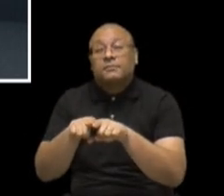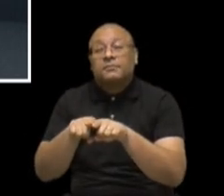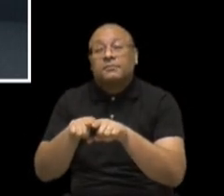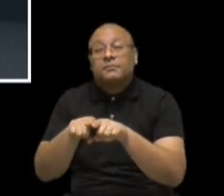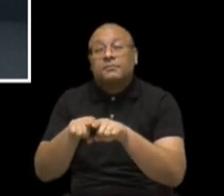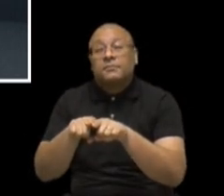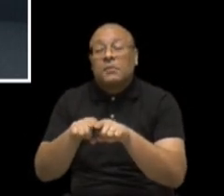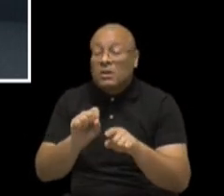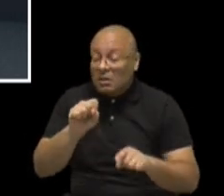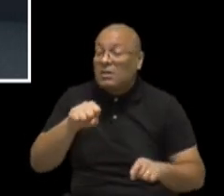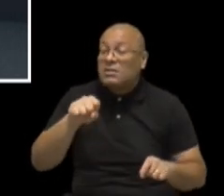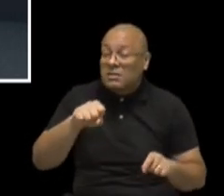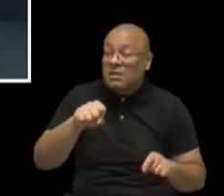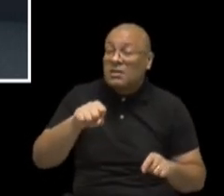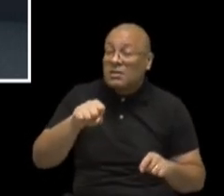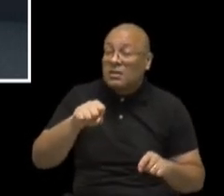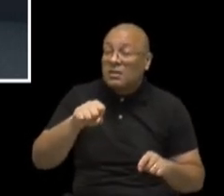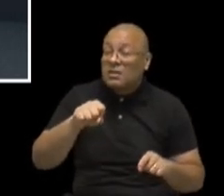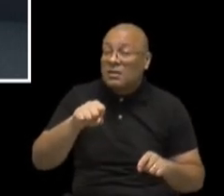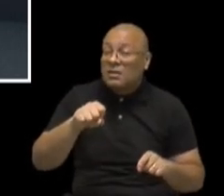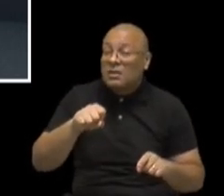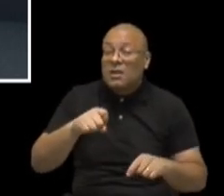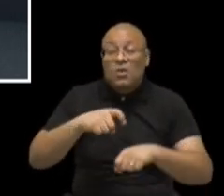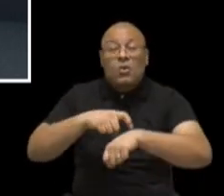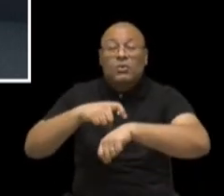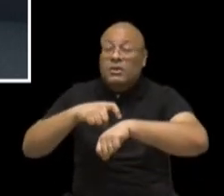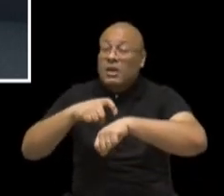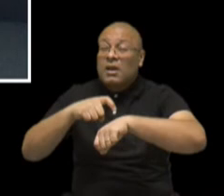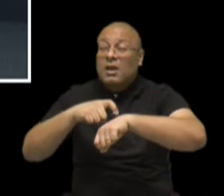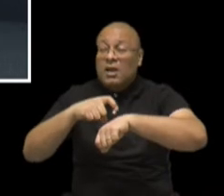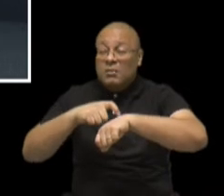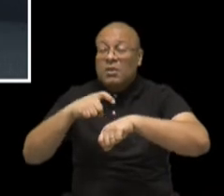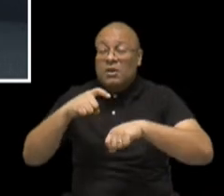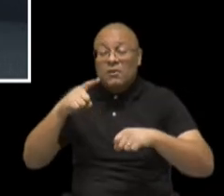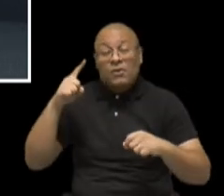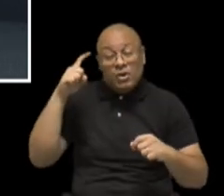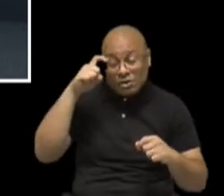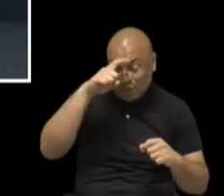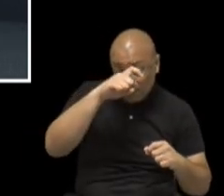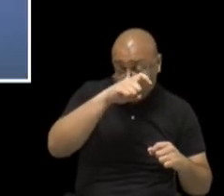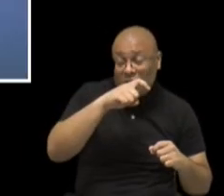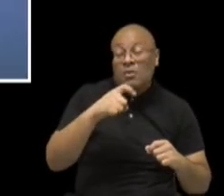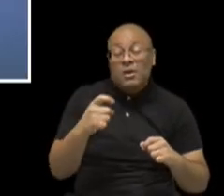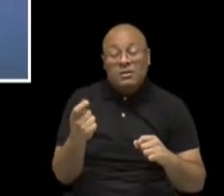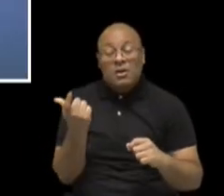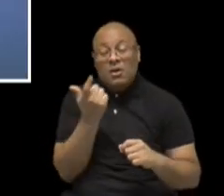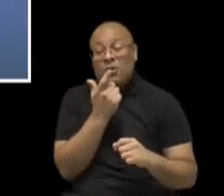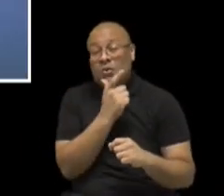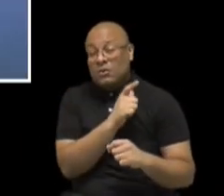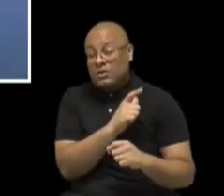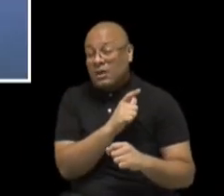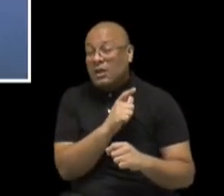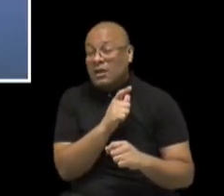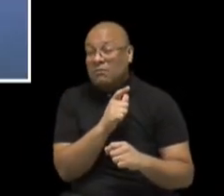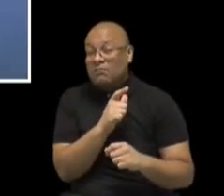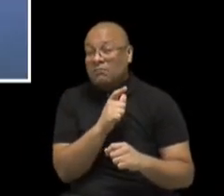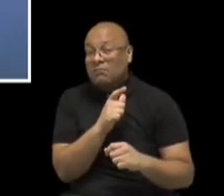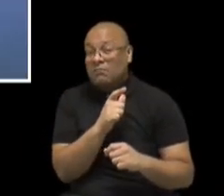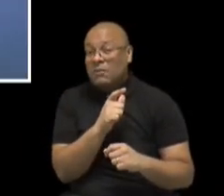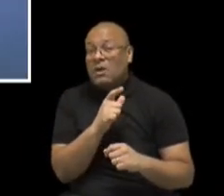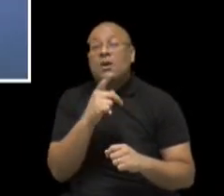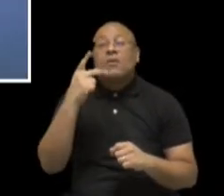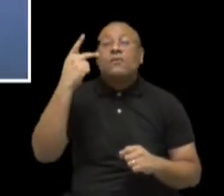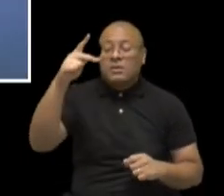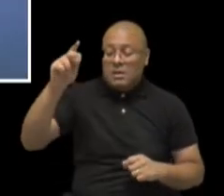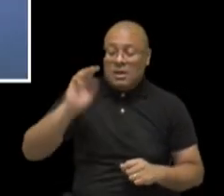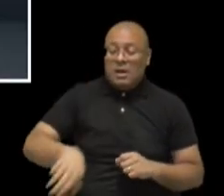Yeah, really had more time, which was great. What did you learn about yourself during this period?